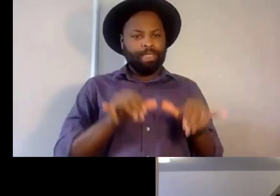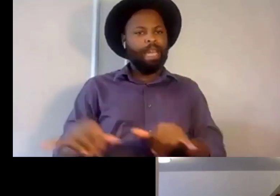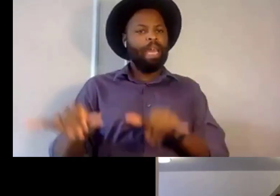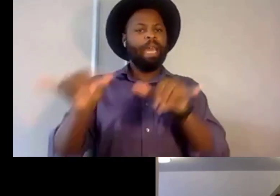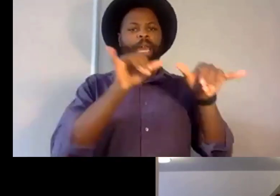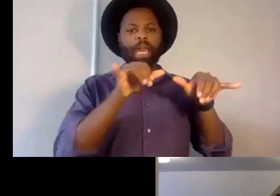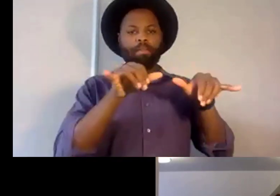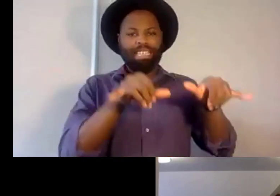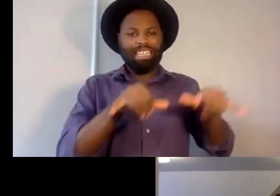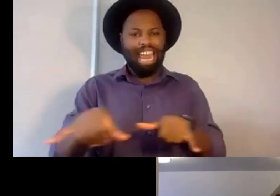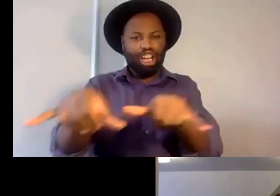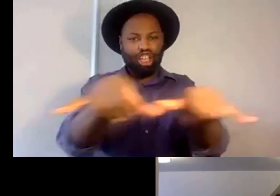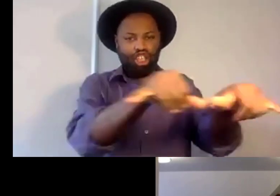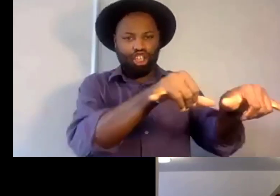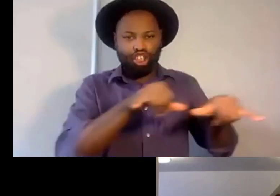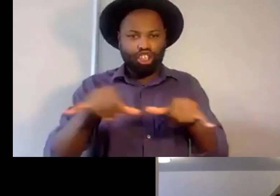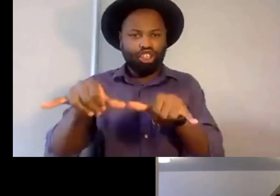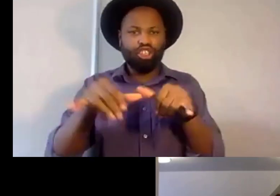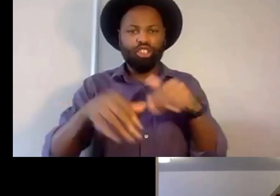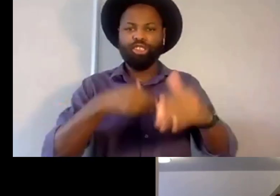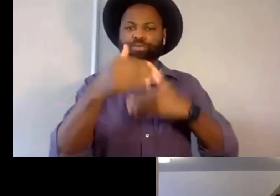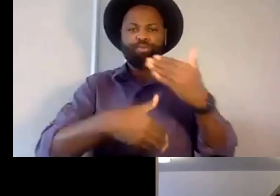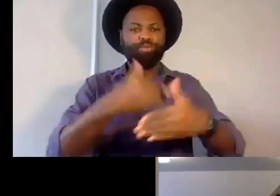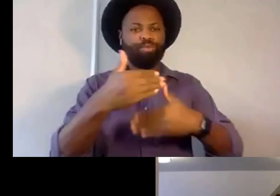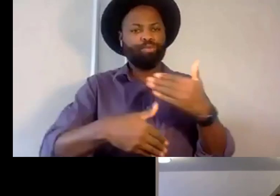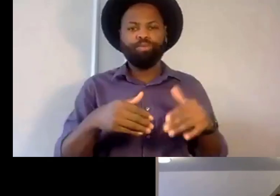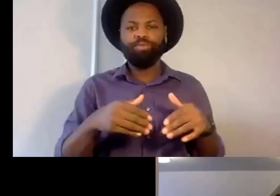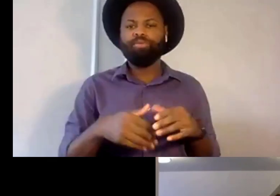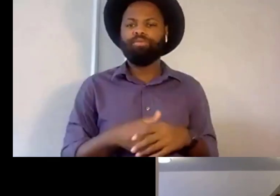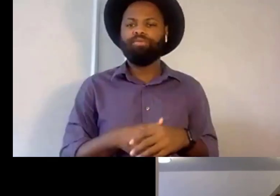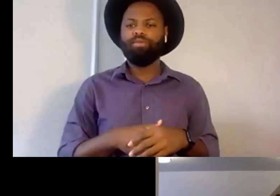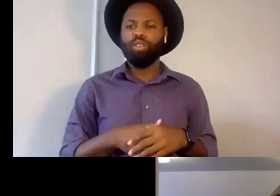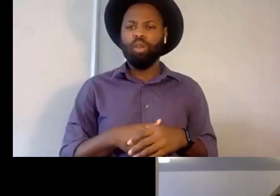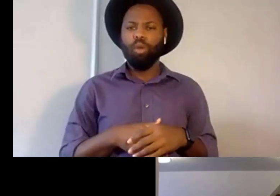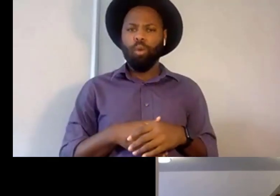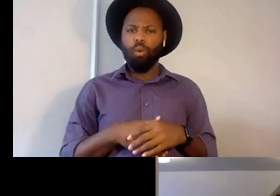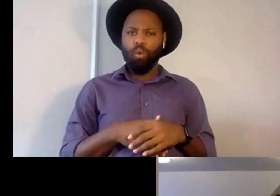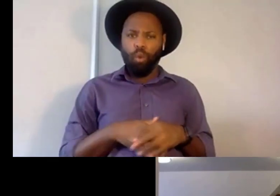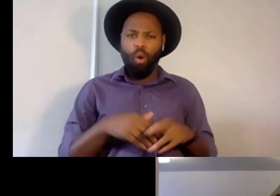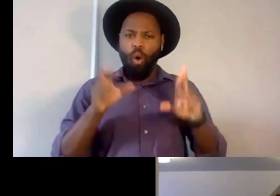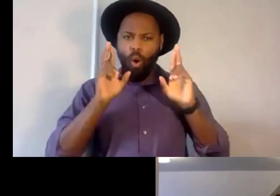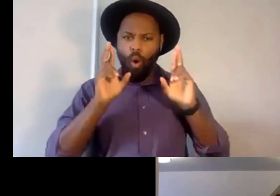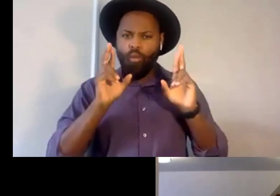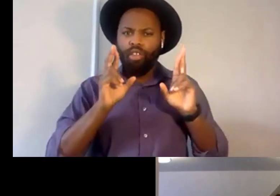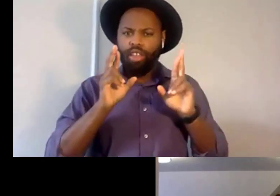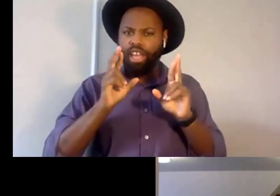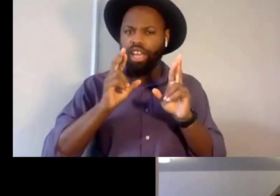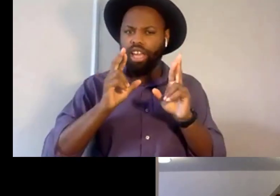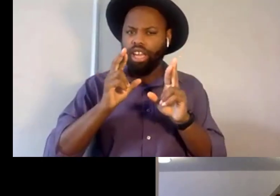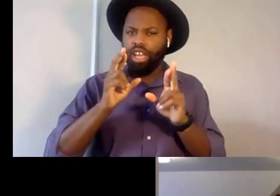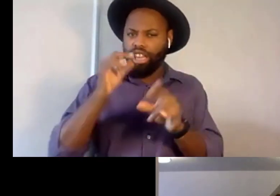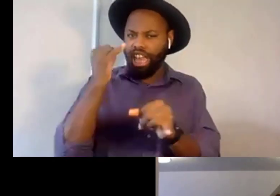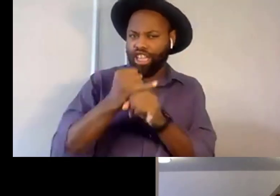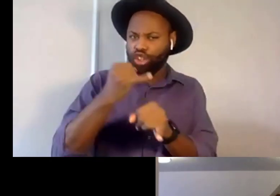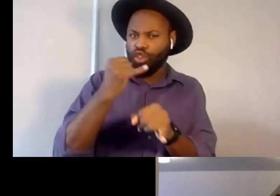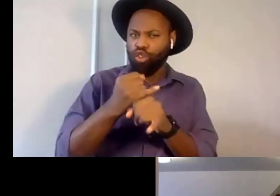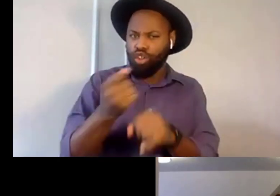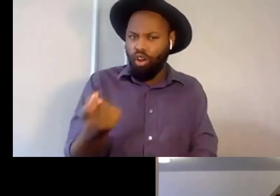I hope that the institution understands that